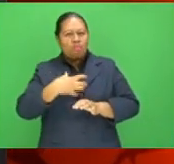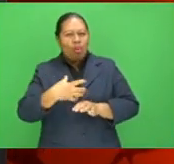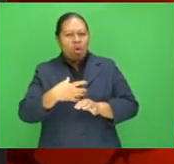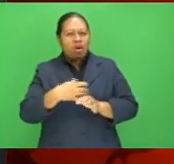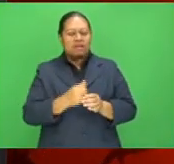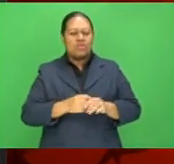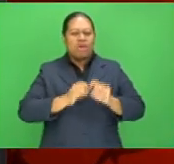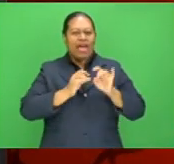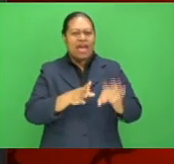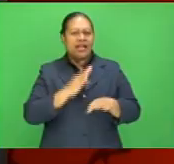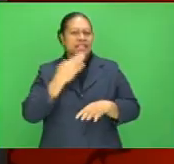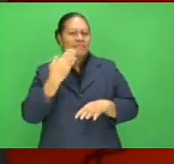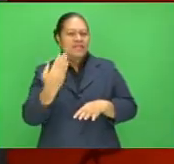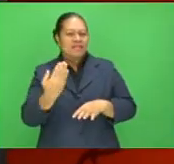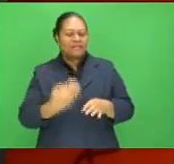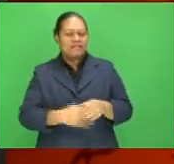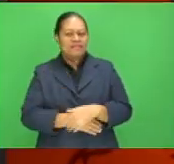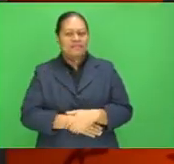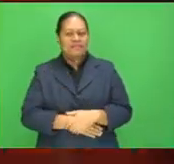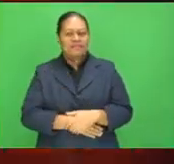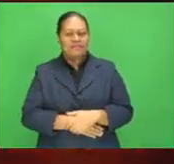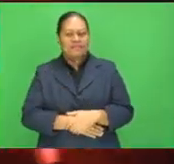hate speech. This and more coming up.